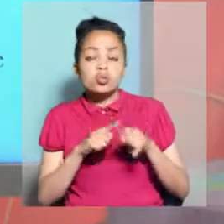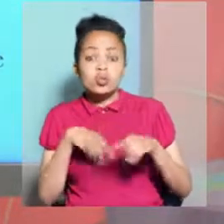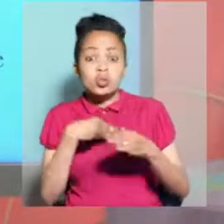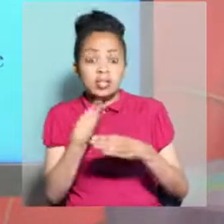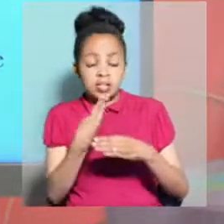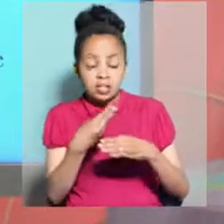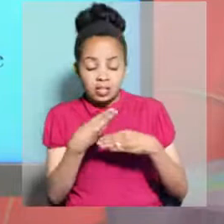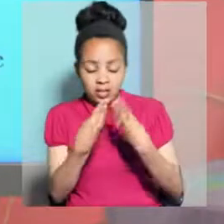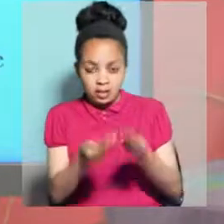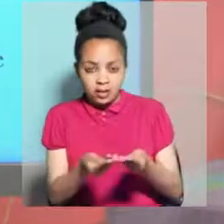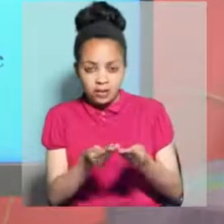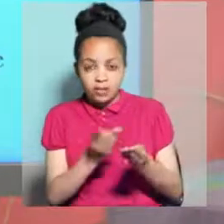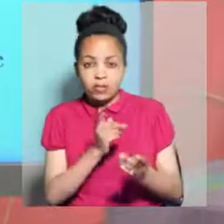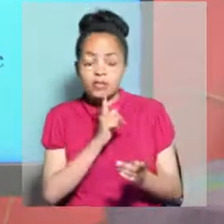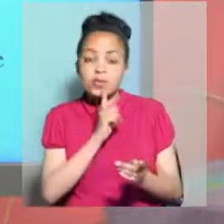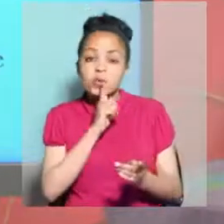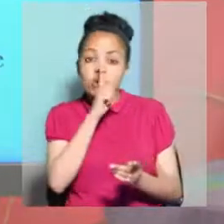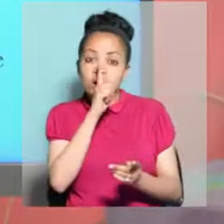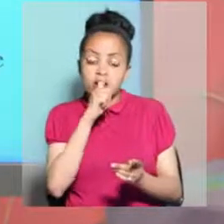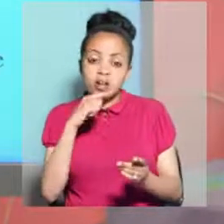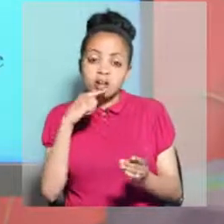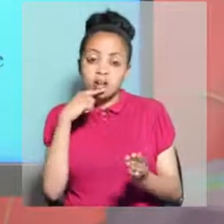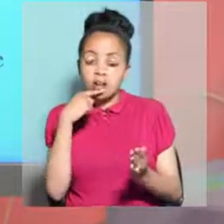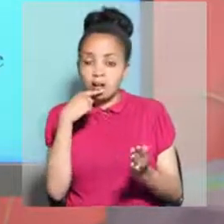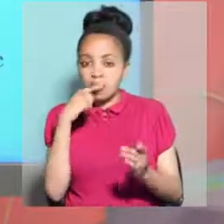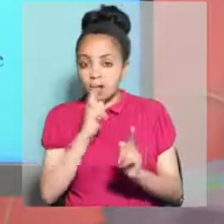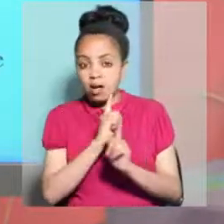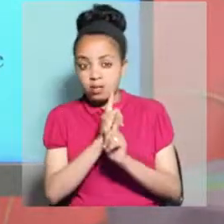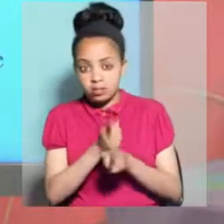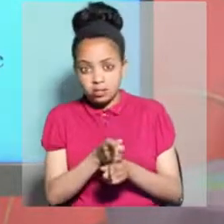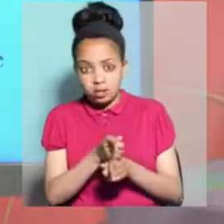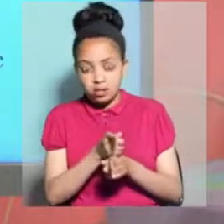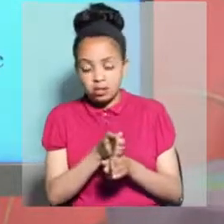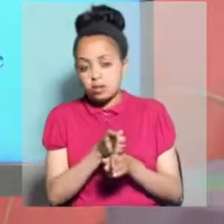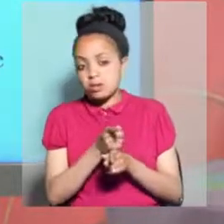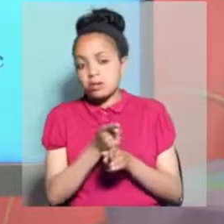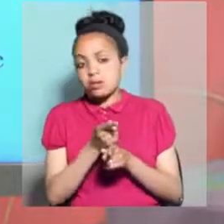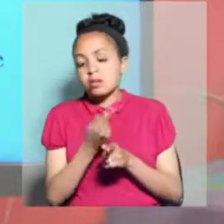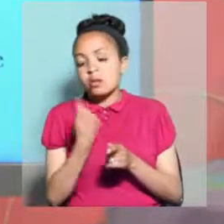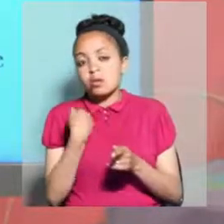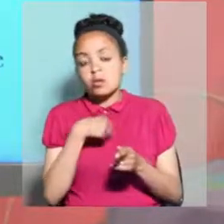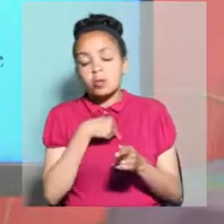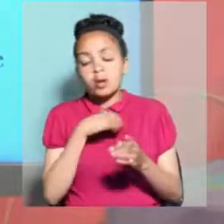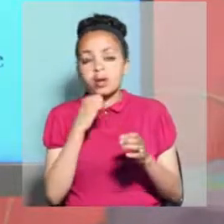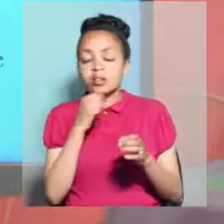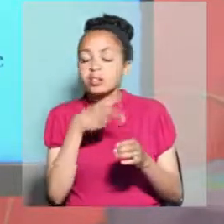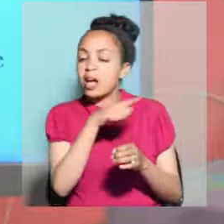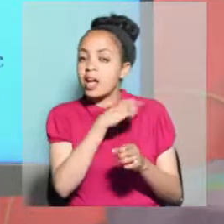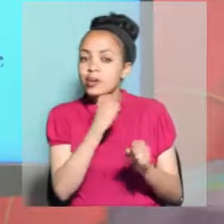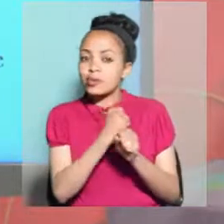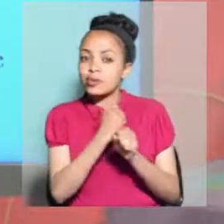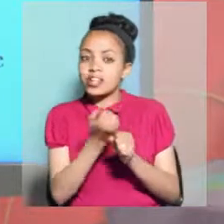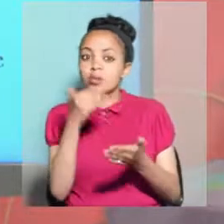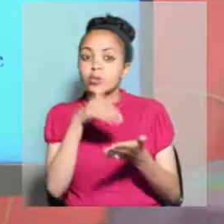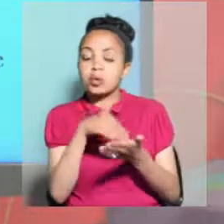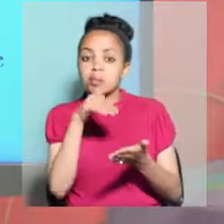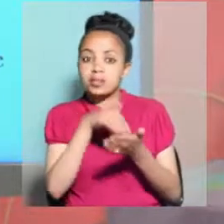for, they based on a conclusive evidence that they obtain from a repeated